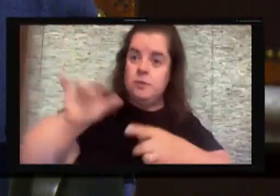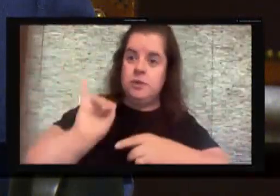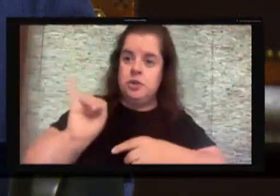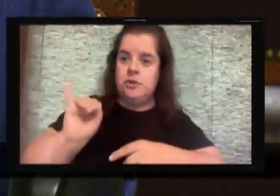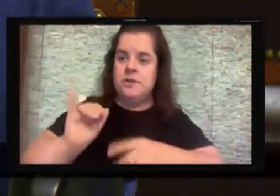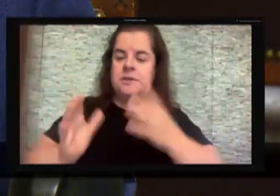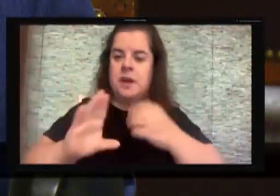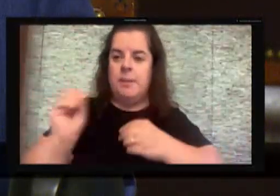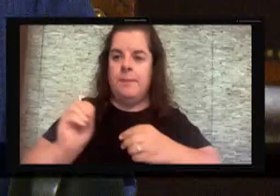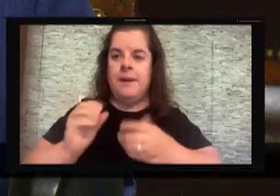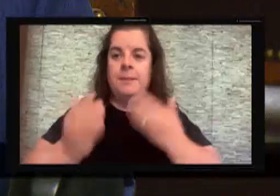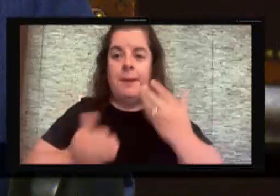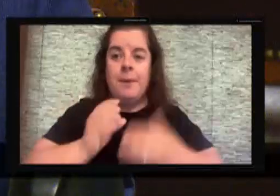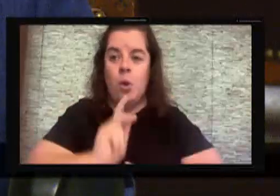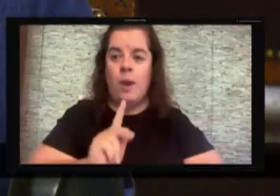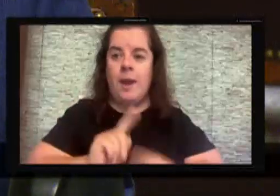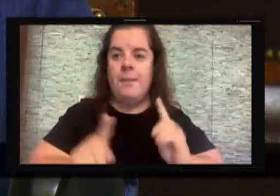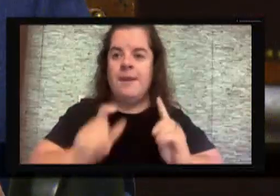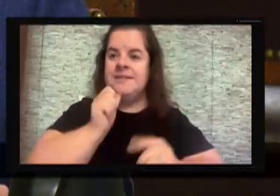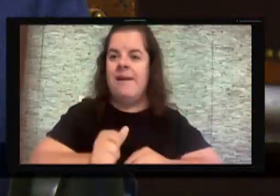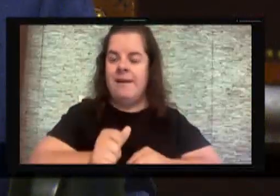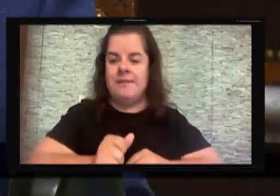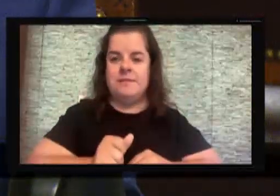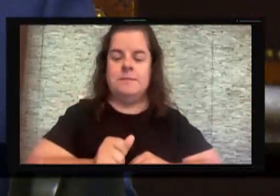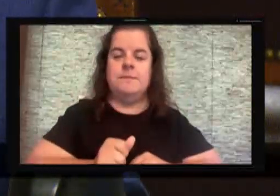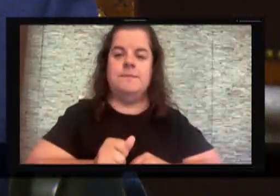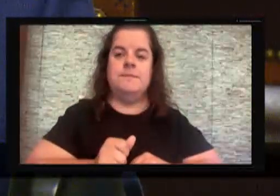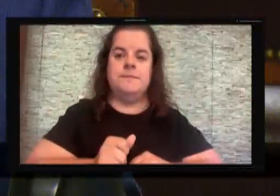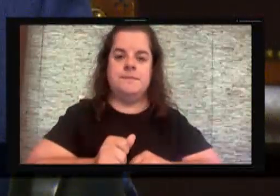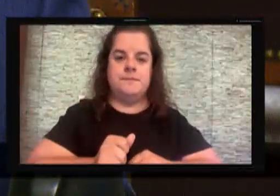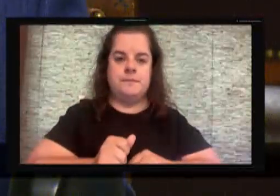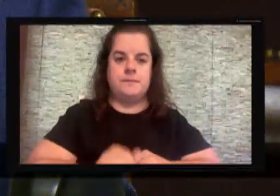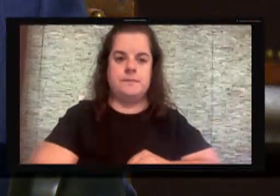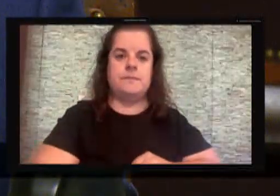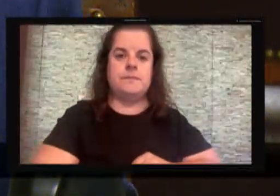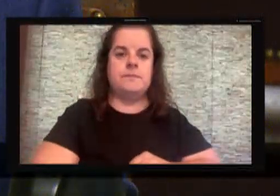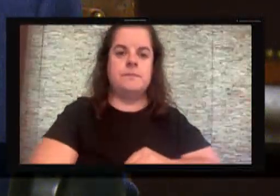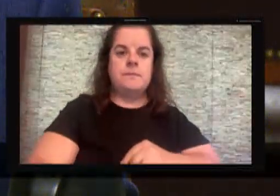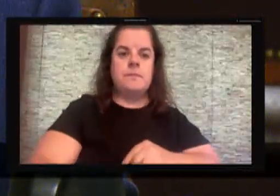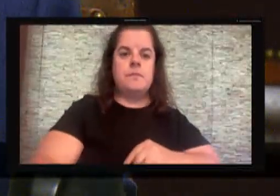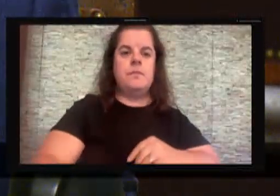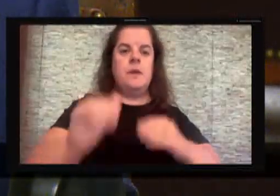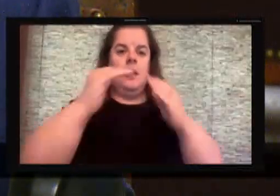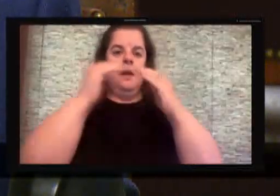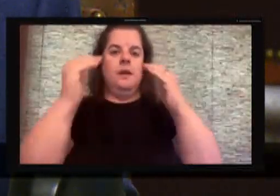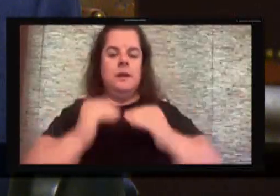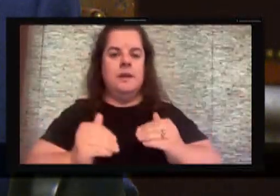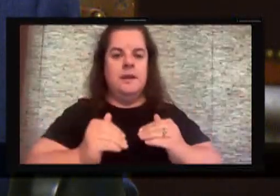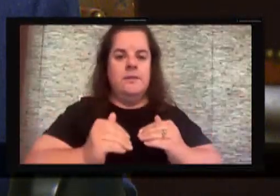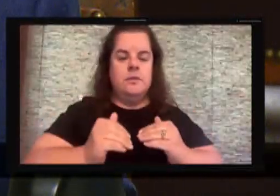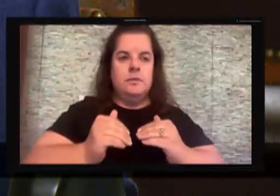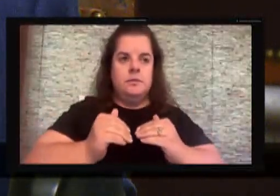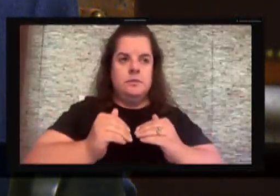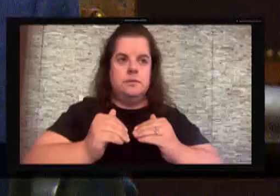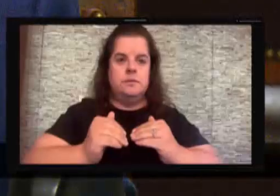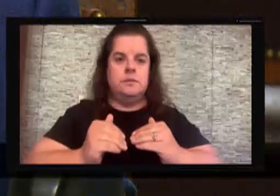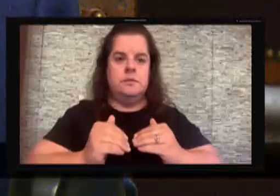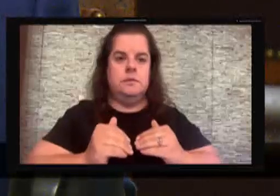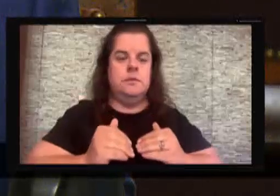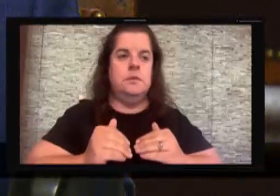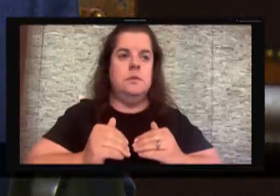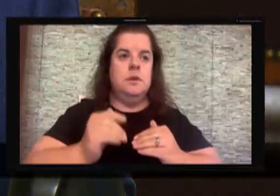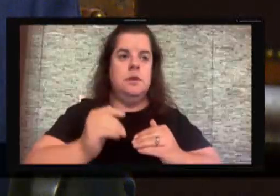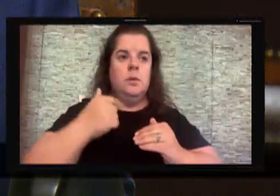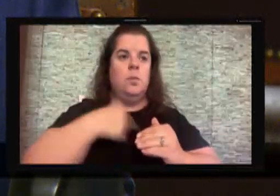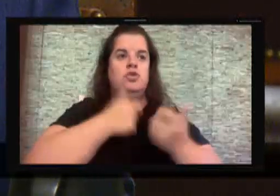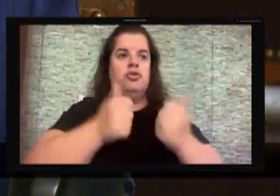But so again, that's because of the level of staffing we have, I think. We're trying to get away from that, but I don't